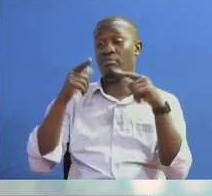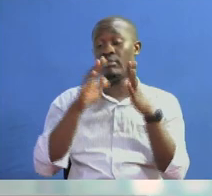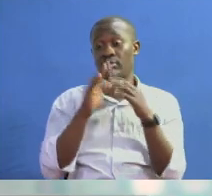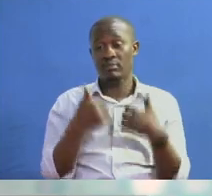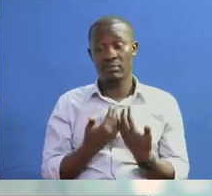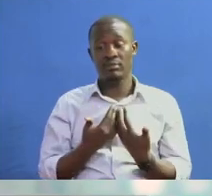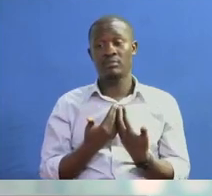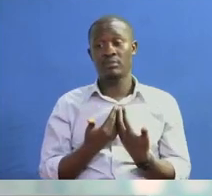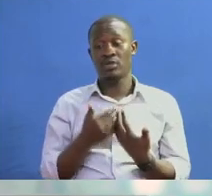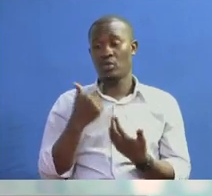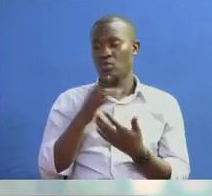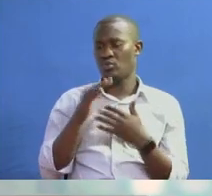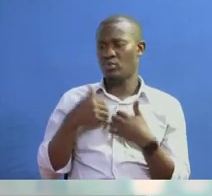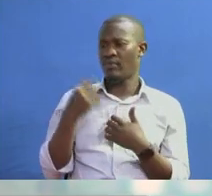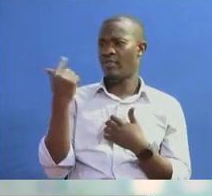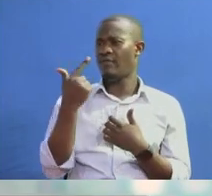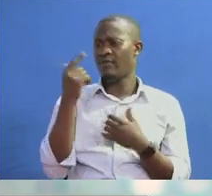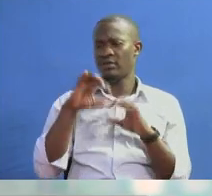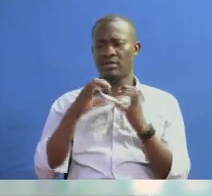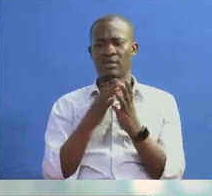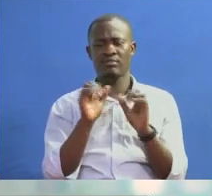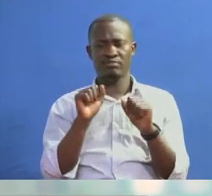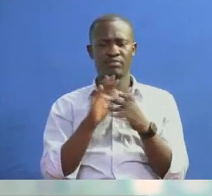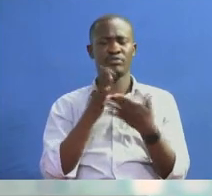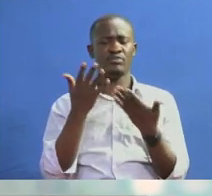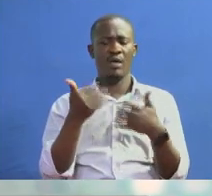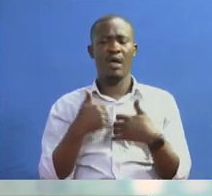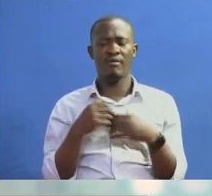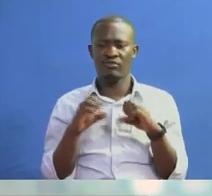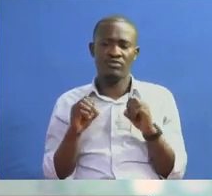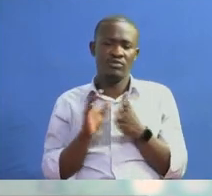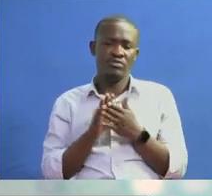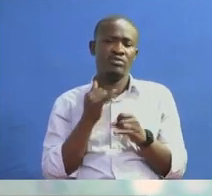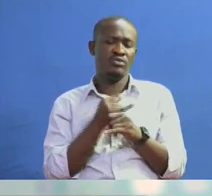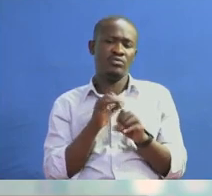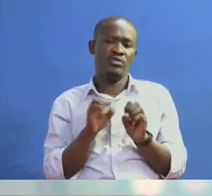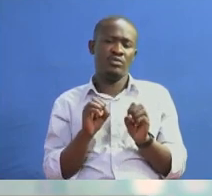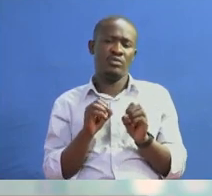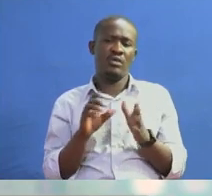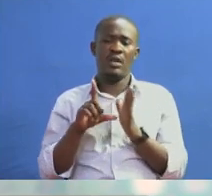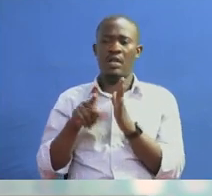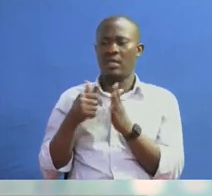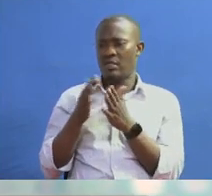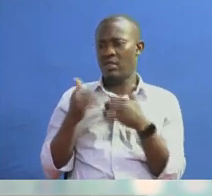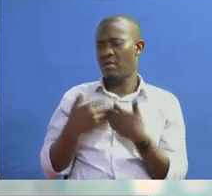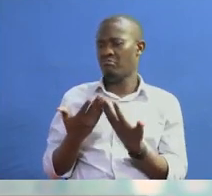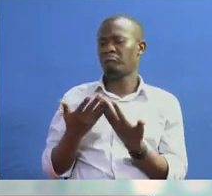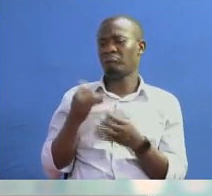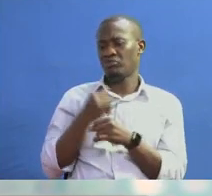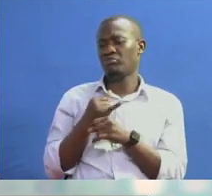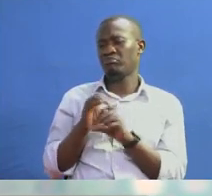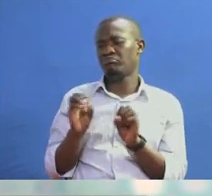now, even those who are first class, they don't even have a source of income, let alone like their dream jobs.